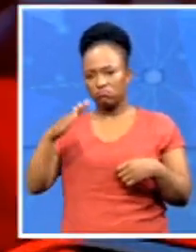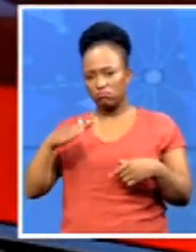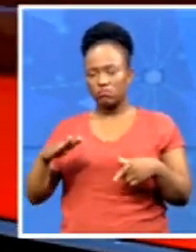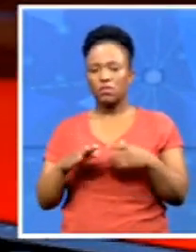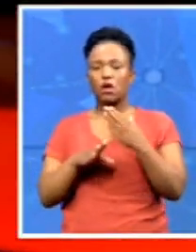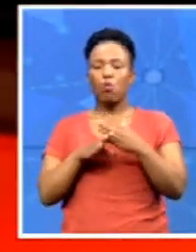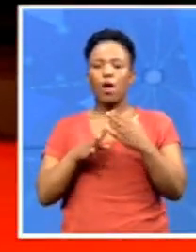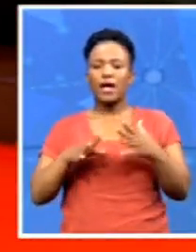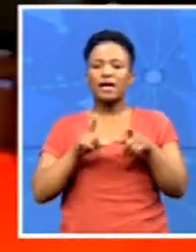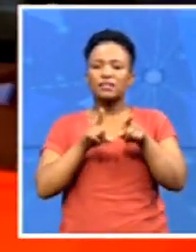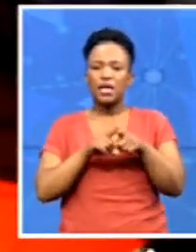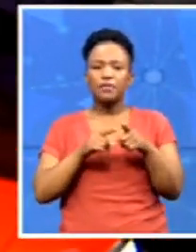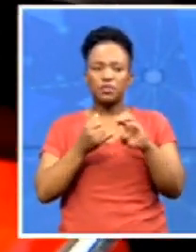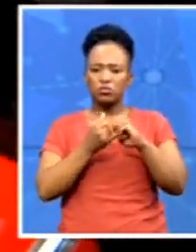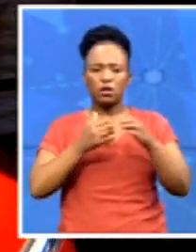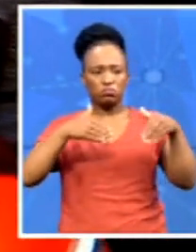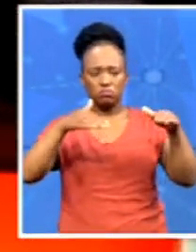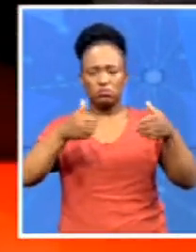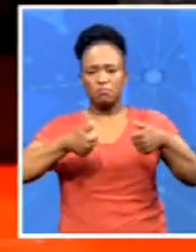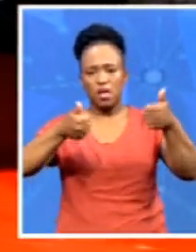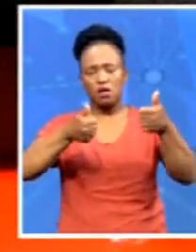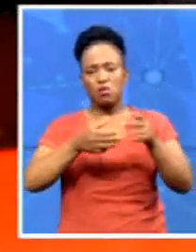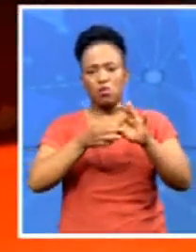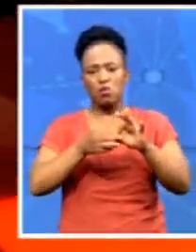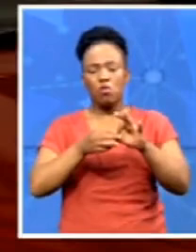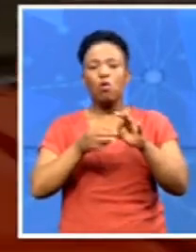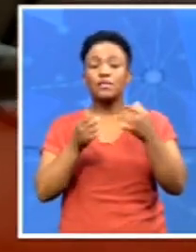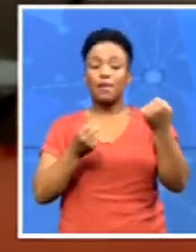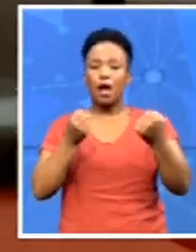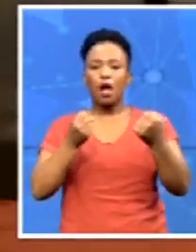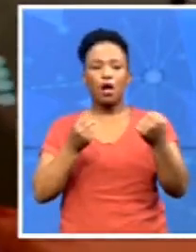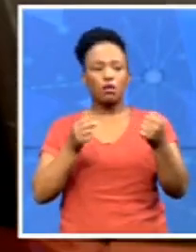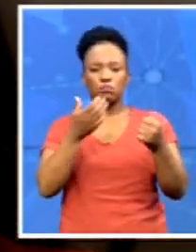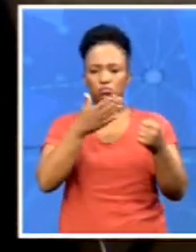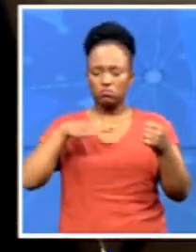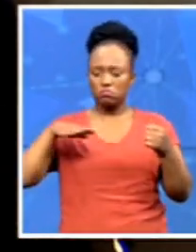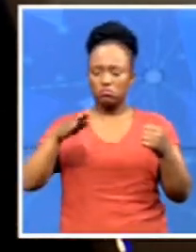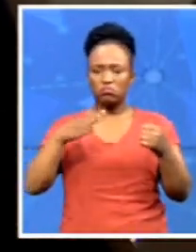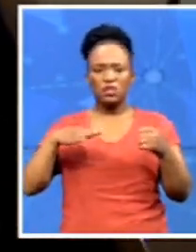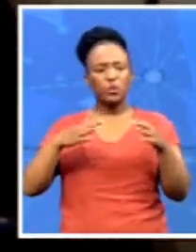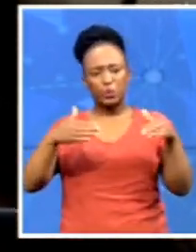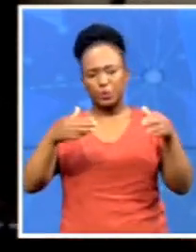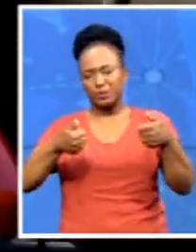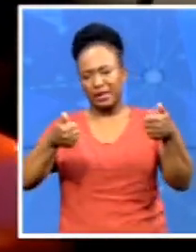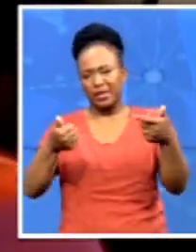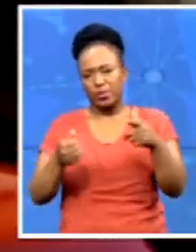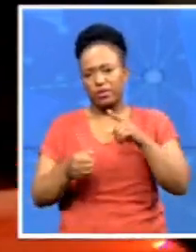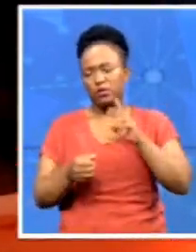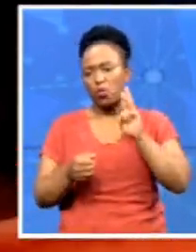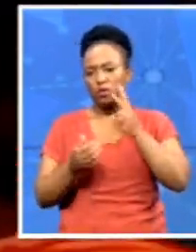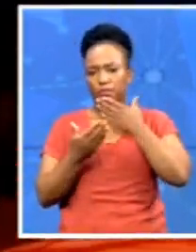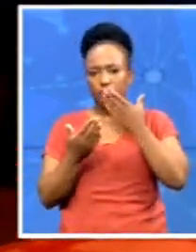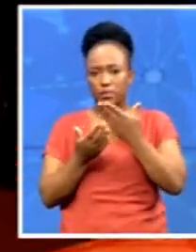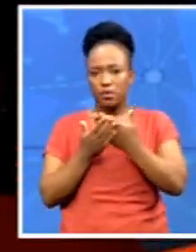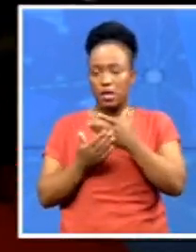the vehicles that have been wanting to wash their cars this morning. Let me come in. Are we able to speak to you, ma'am? Good morning.